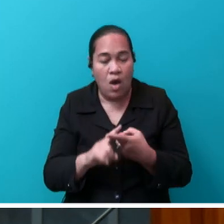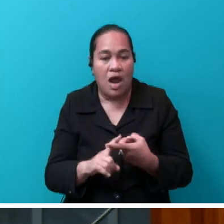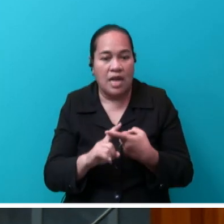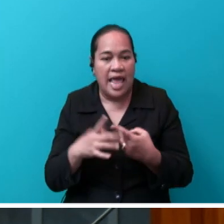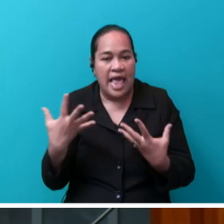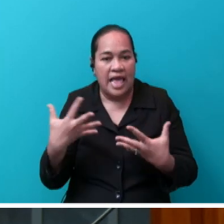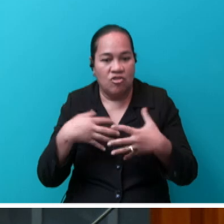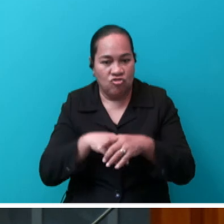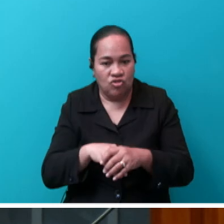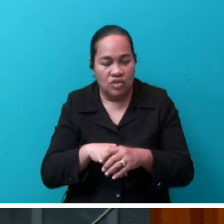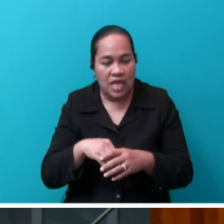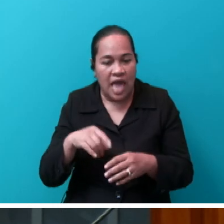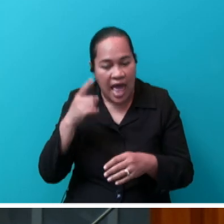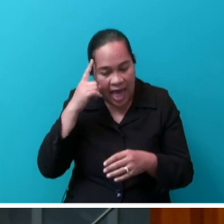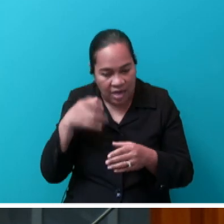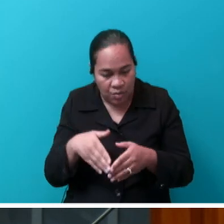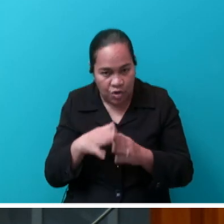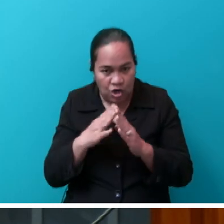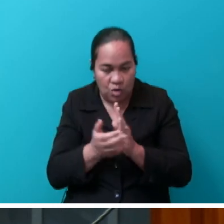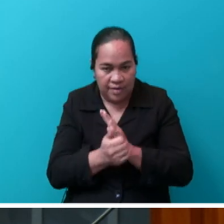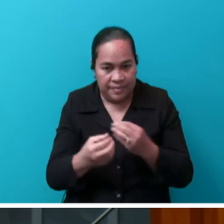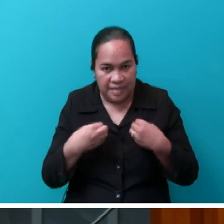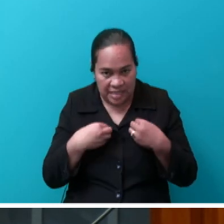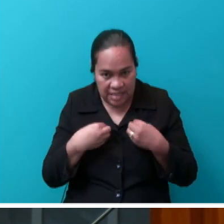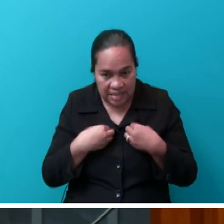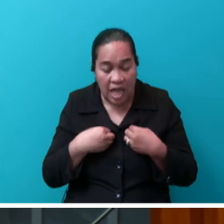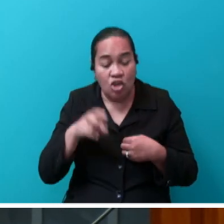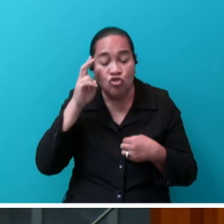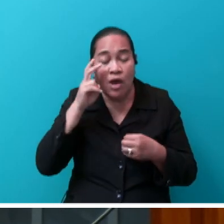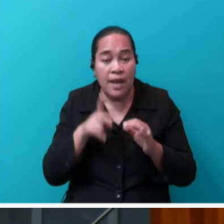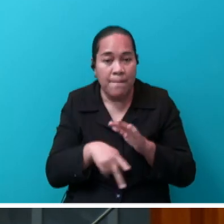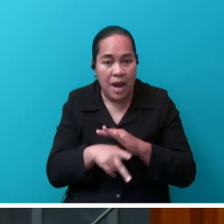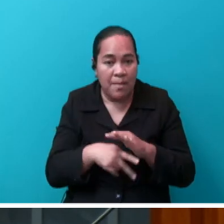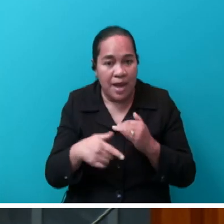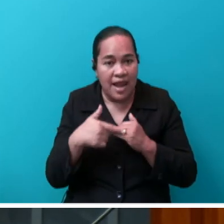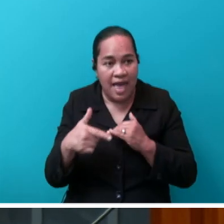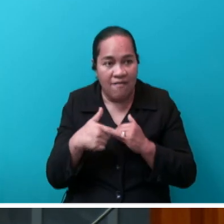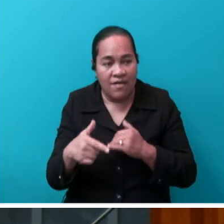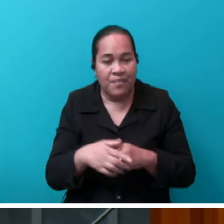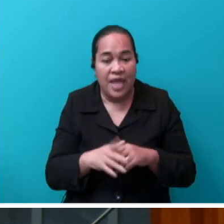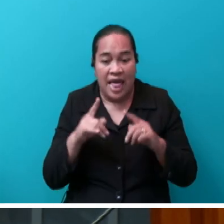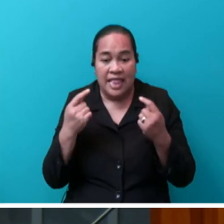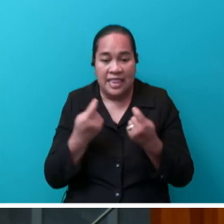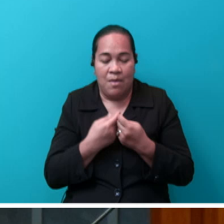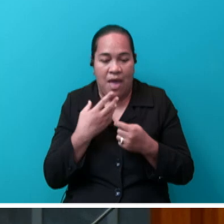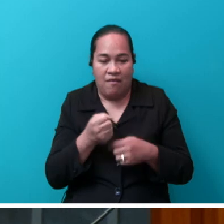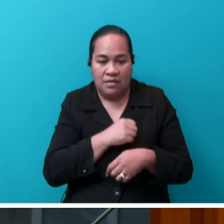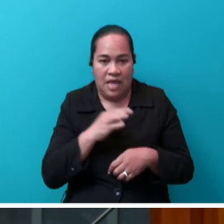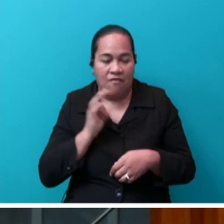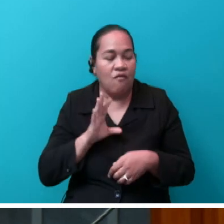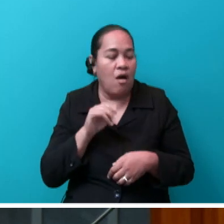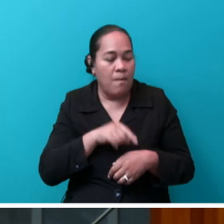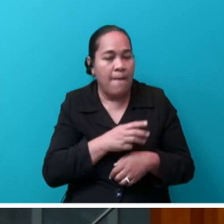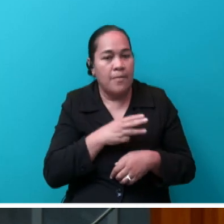of entrepreneurial skills, training at primary level, and a team consisting of officials from the Ministry of